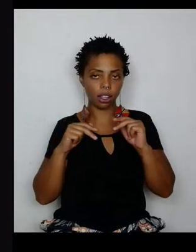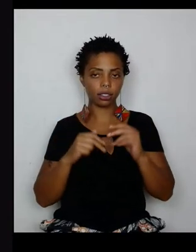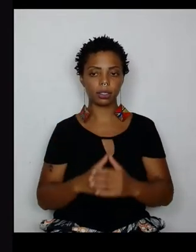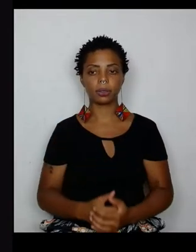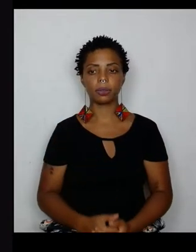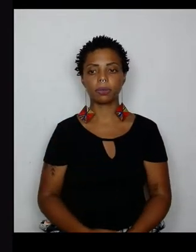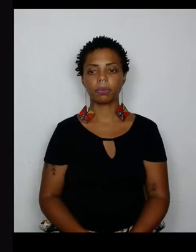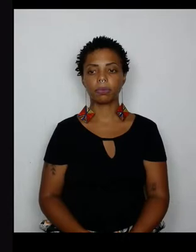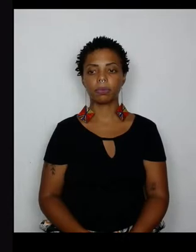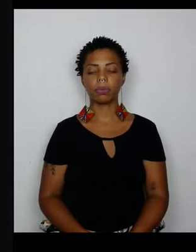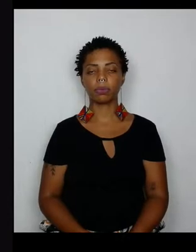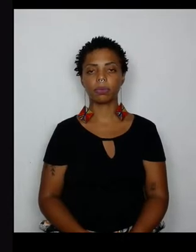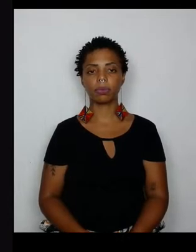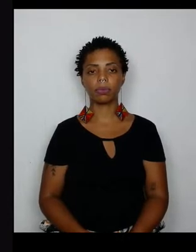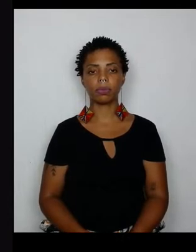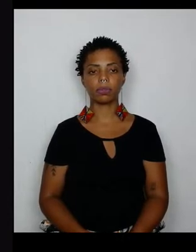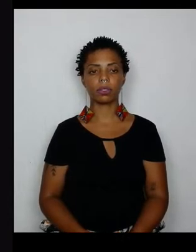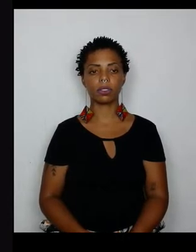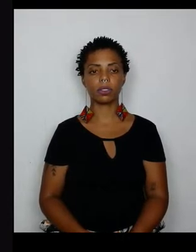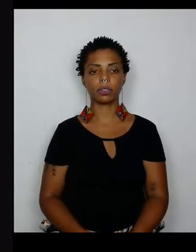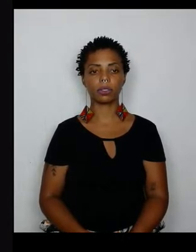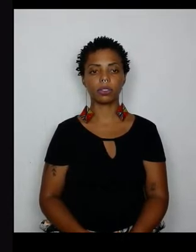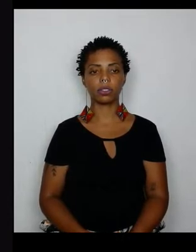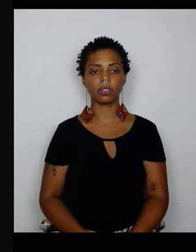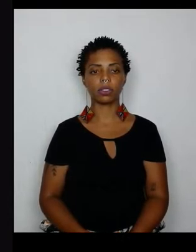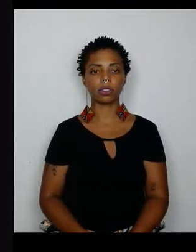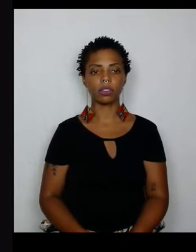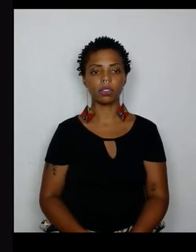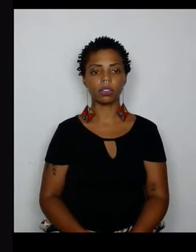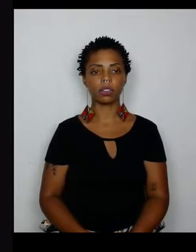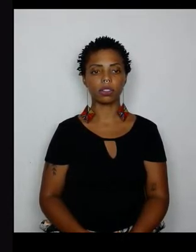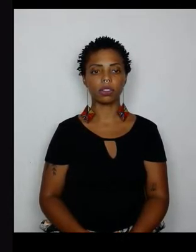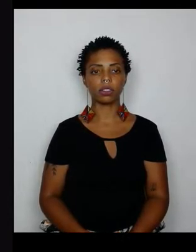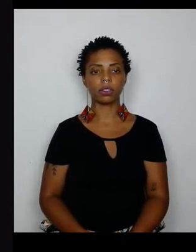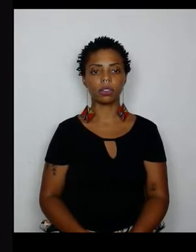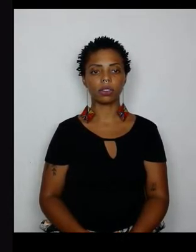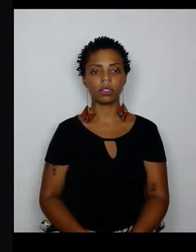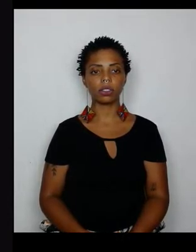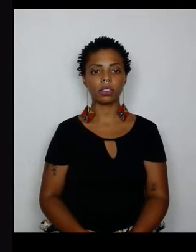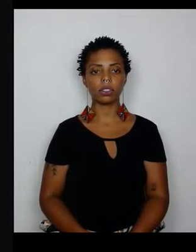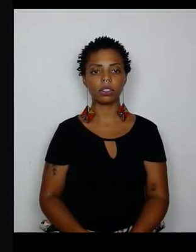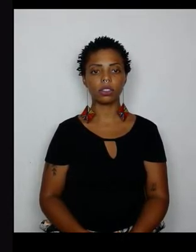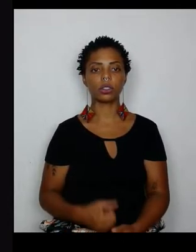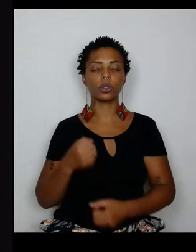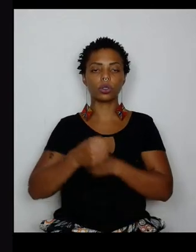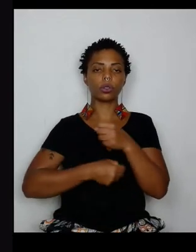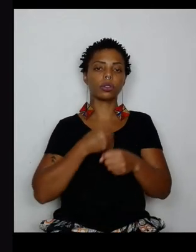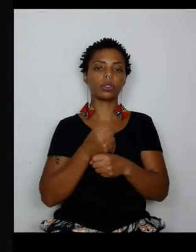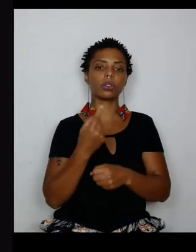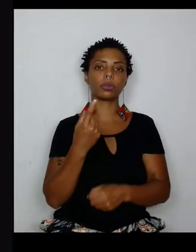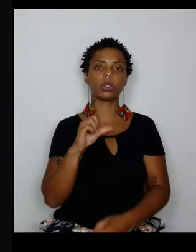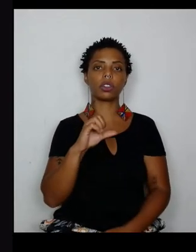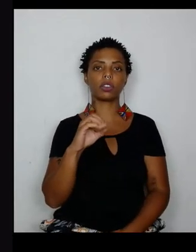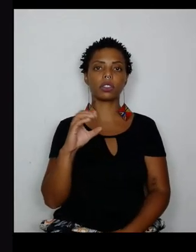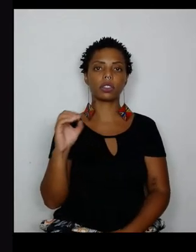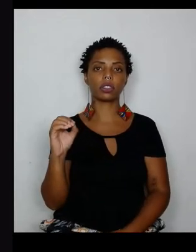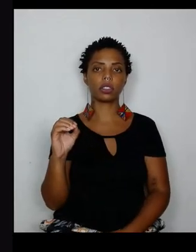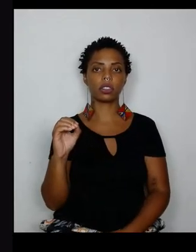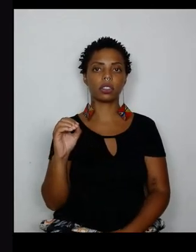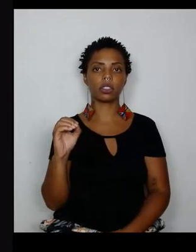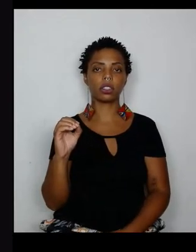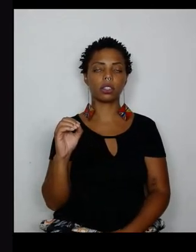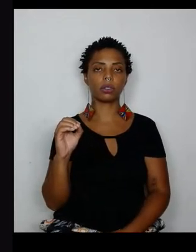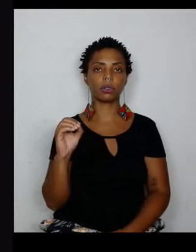a popular british textbook a class book of modern geography by william hughes could